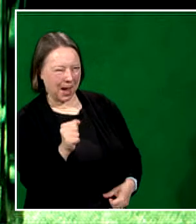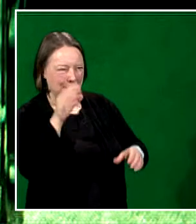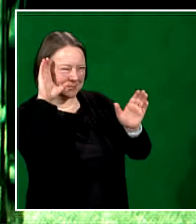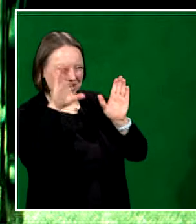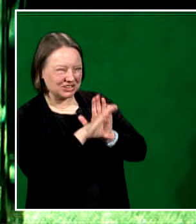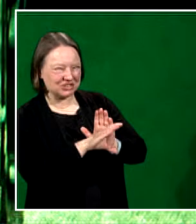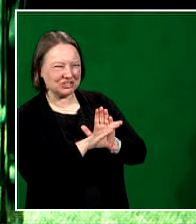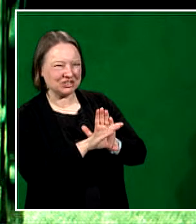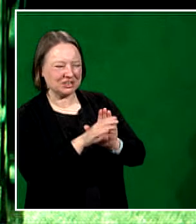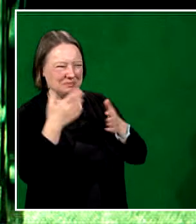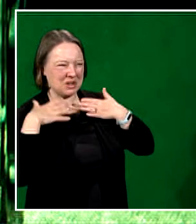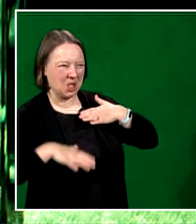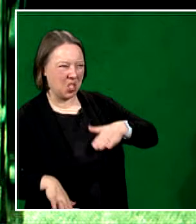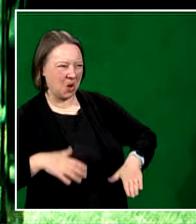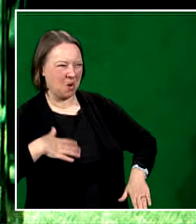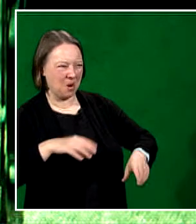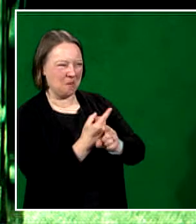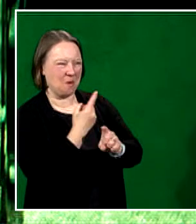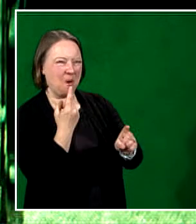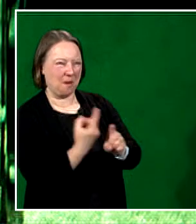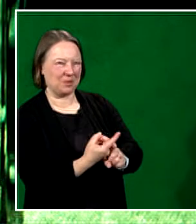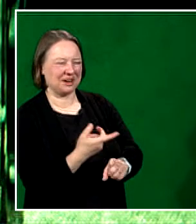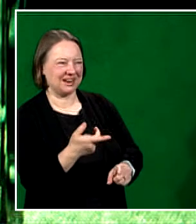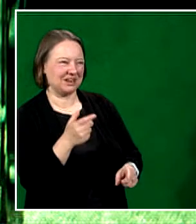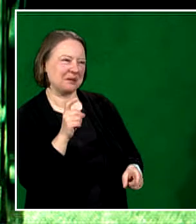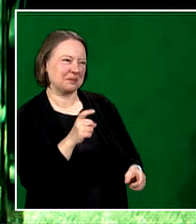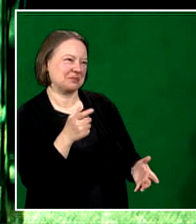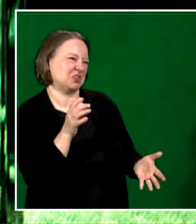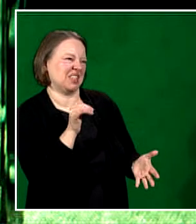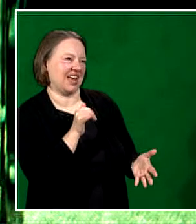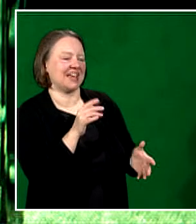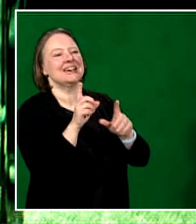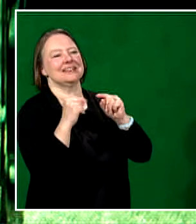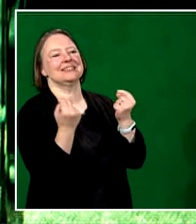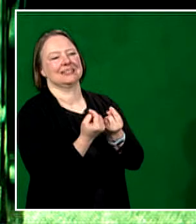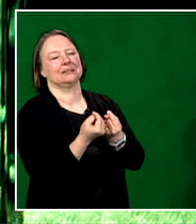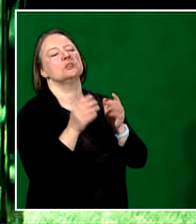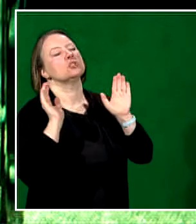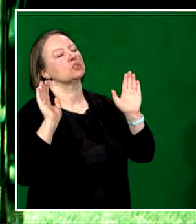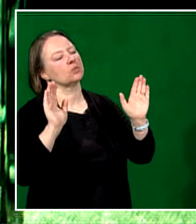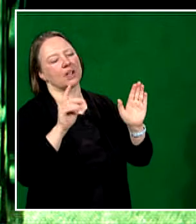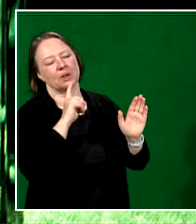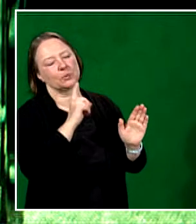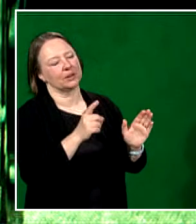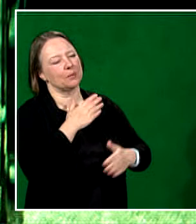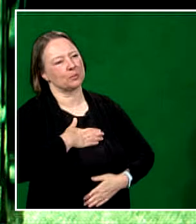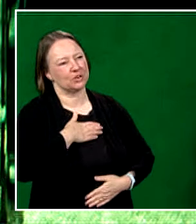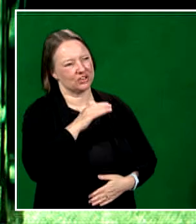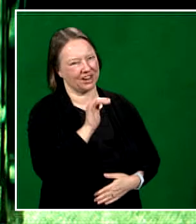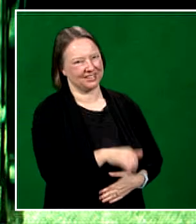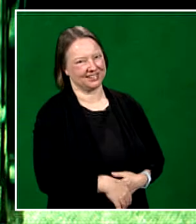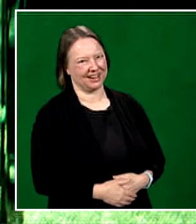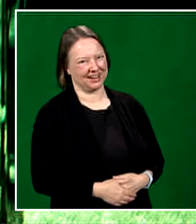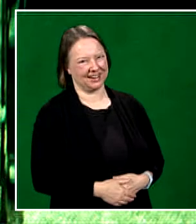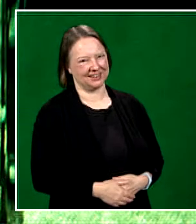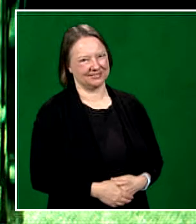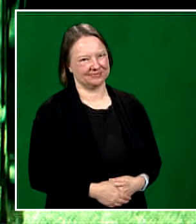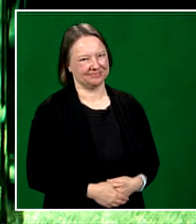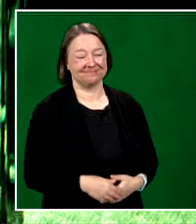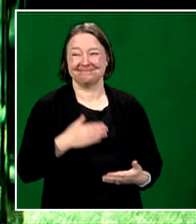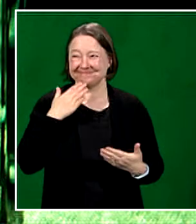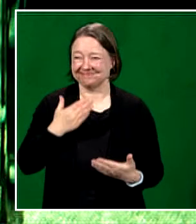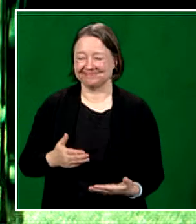be clothed appropriately, or this must be, you're like a team. It's great. I really appreciate Thank you.